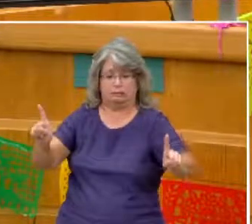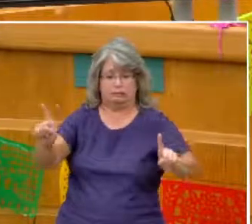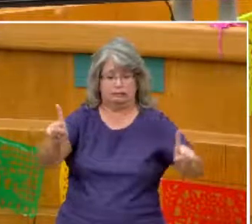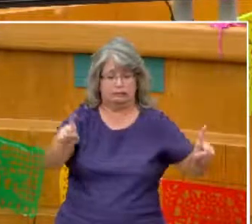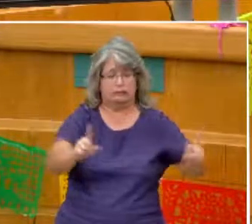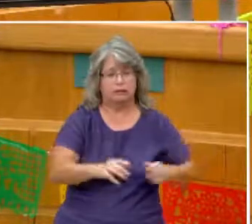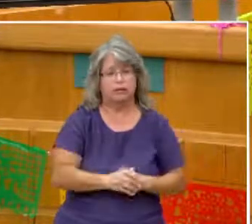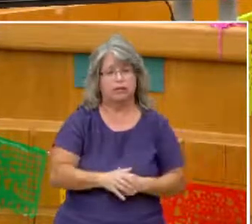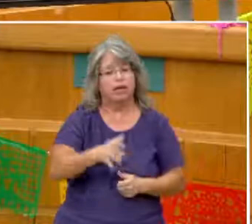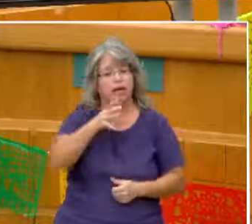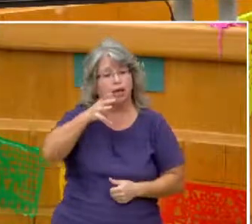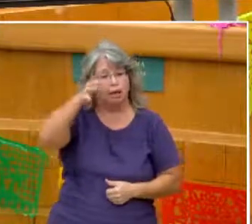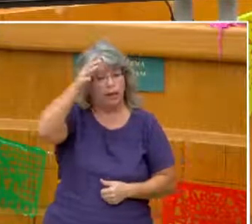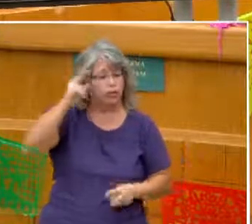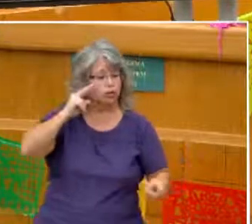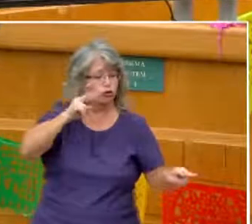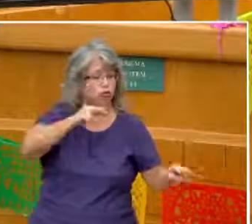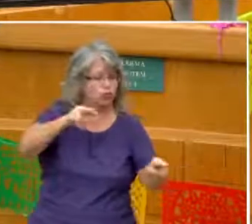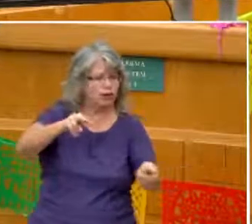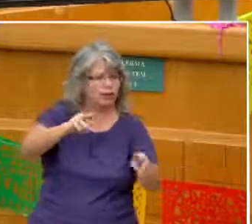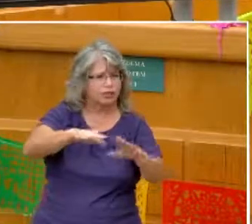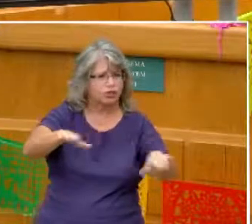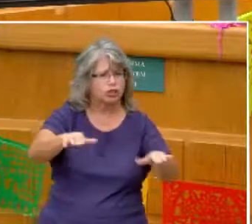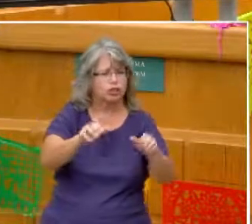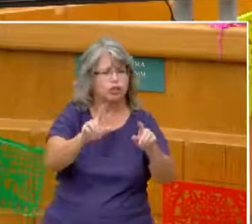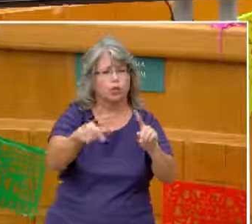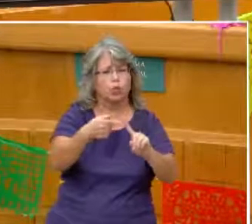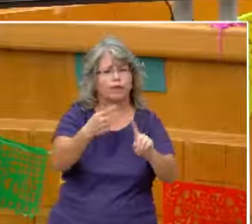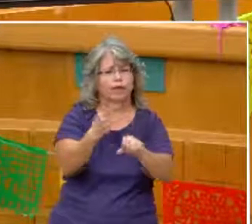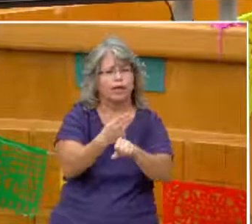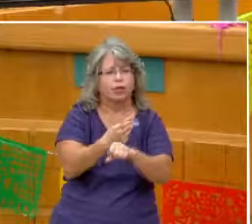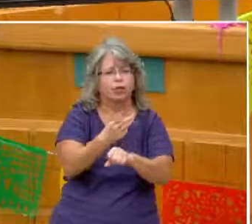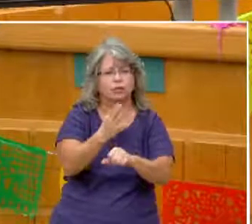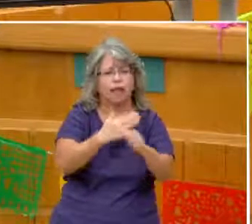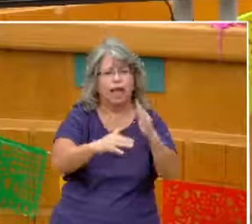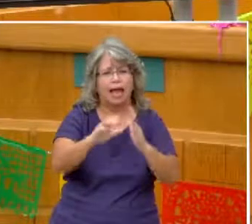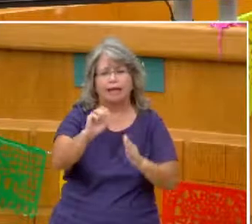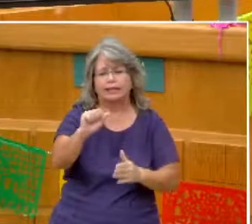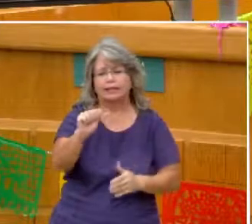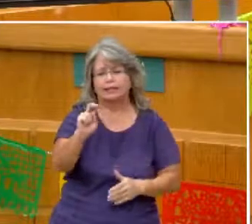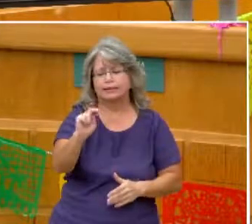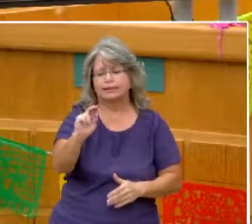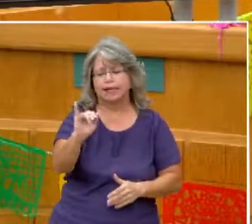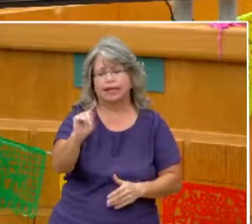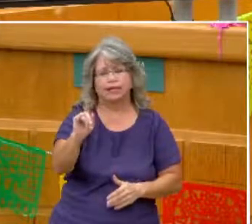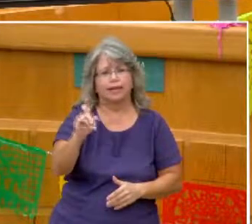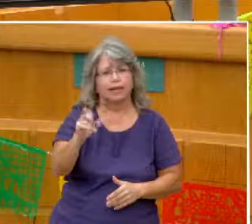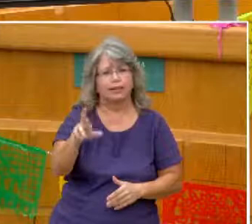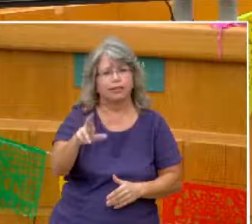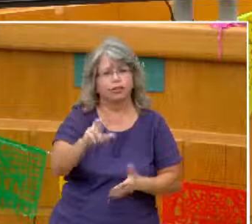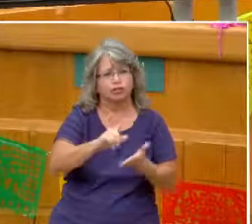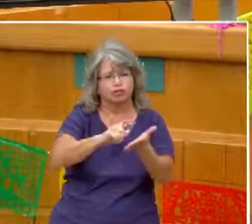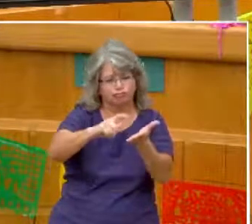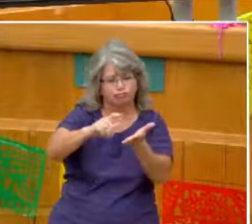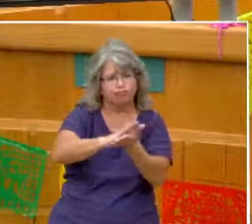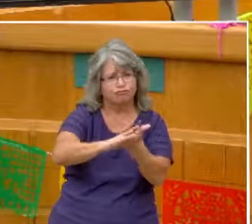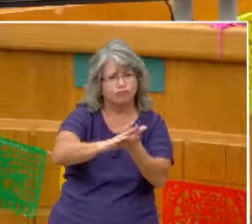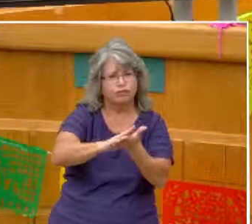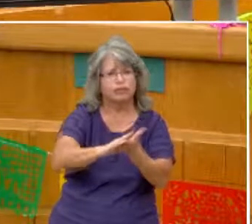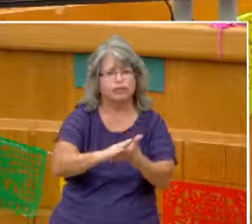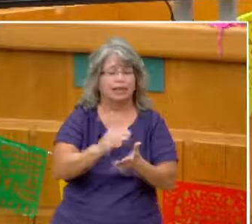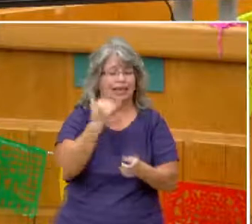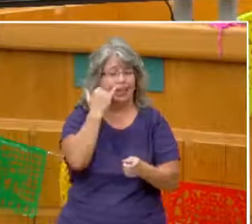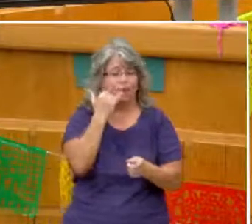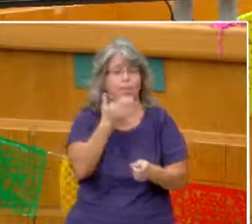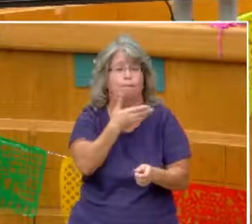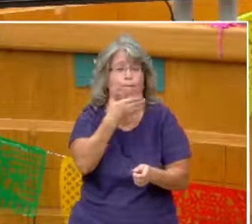Parents supervise young children using this hand sanitizer. Again, if they're able to wash their hands, that would be great for at least 20 seconds, of course,